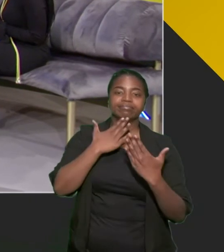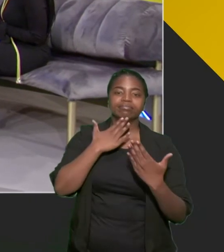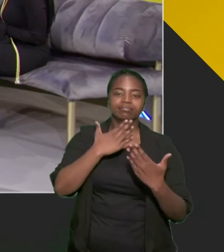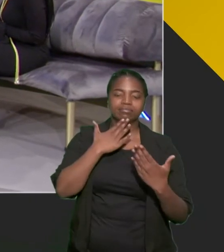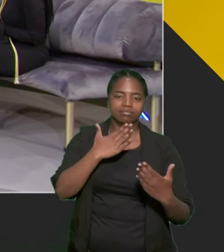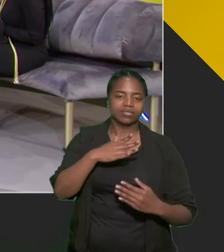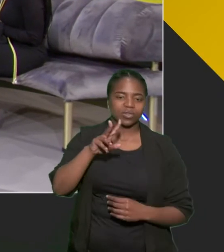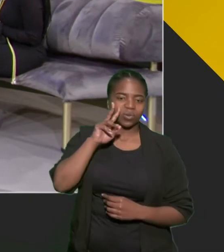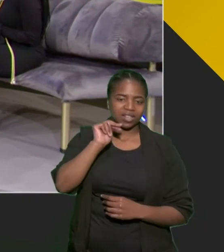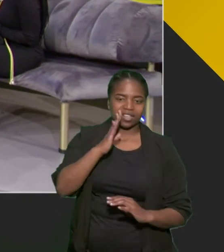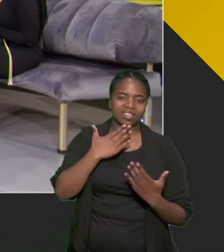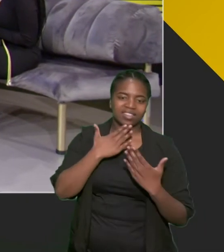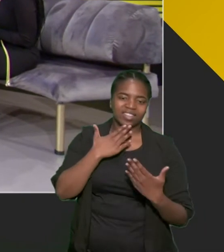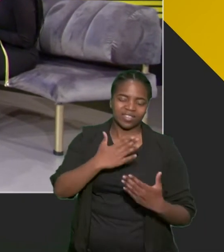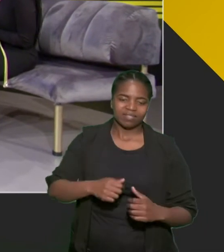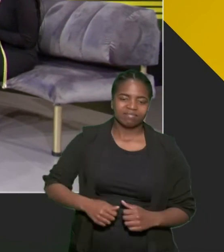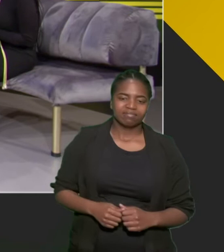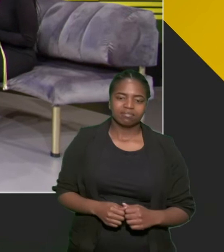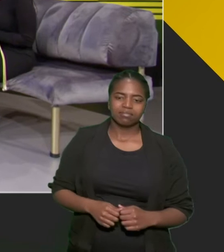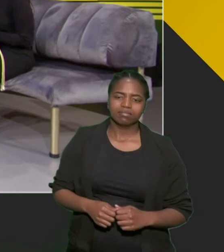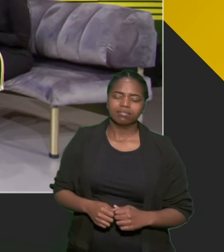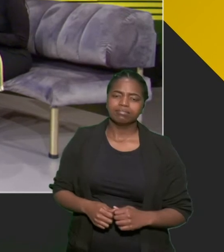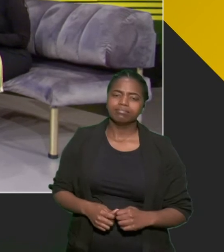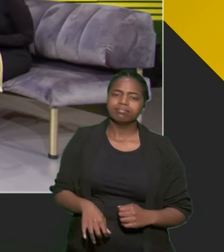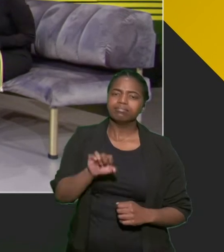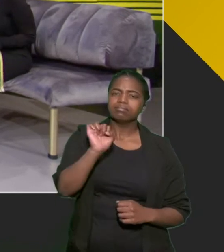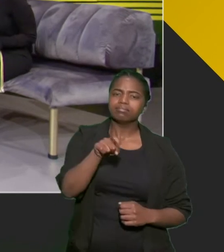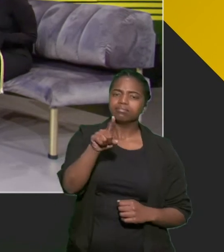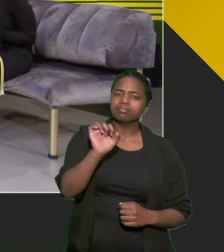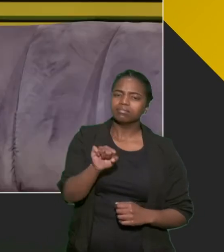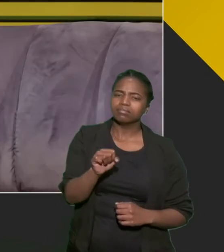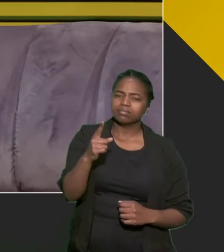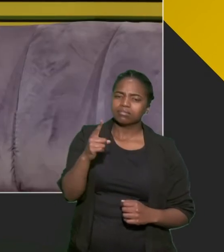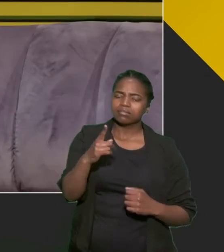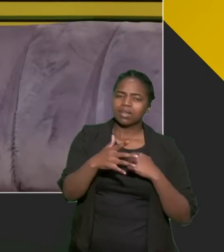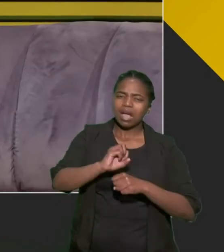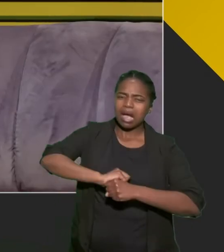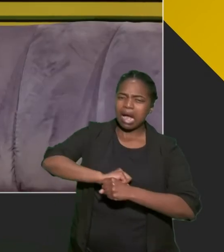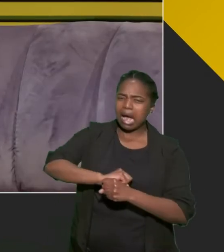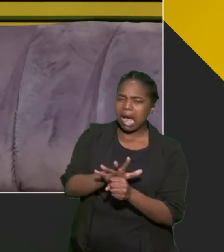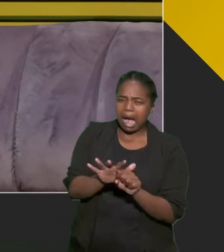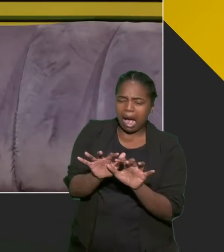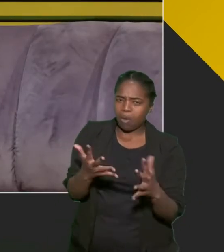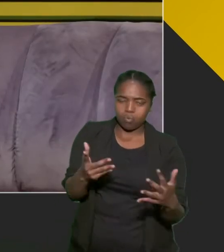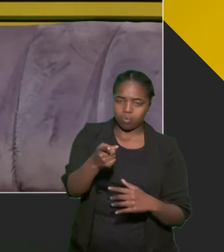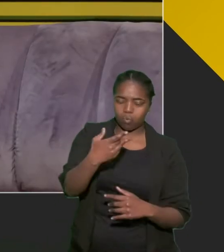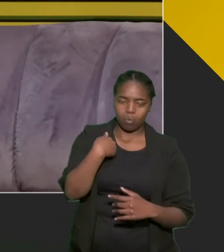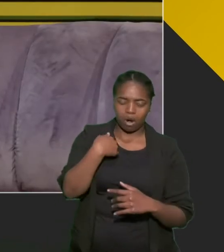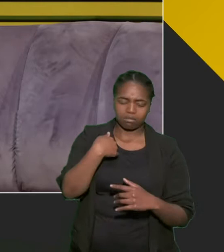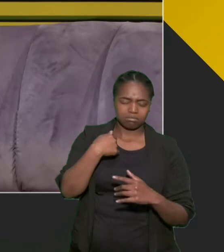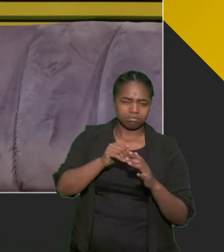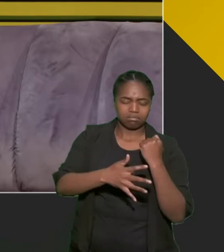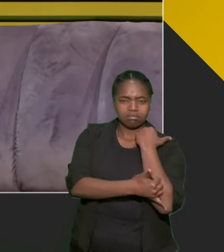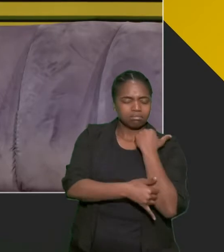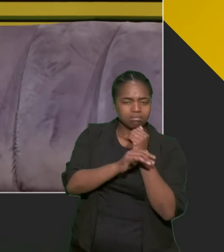Thank you, Nicolette. A pleasure for me. I think Rikene Stretikota Benkilo, how has COVID-19 affected the most prosperous country